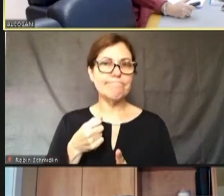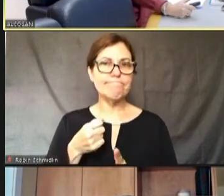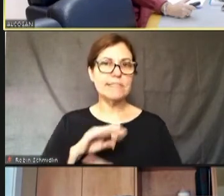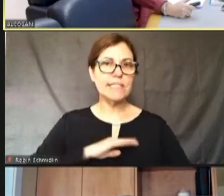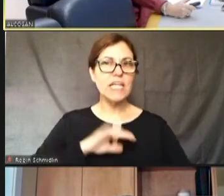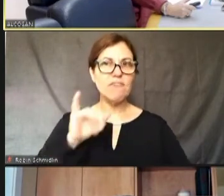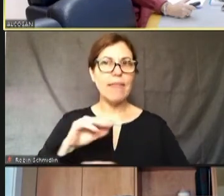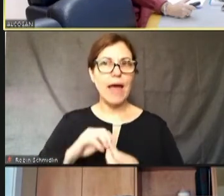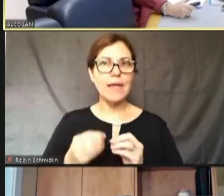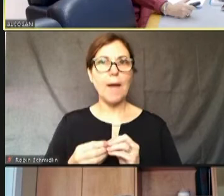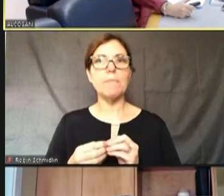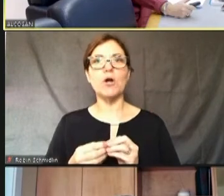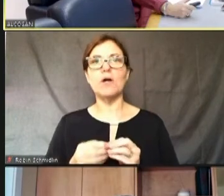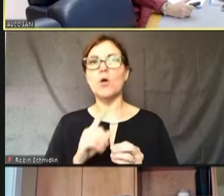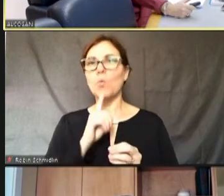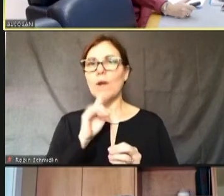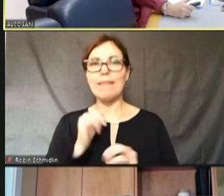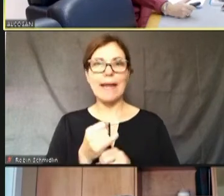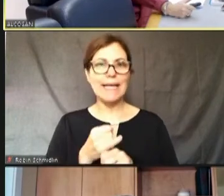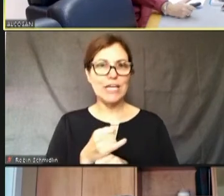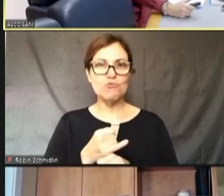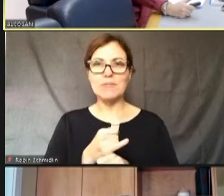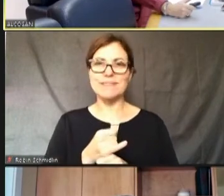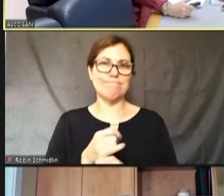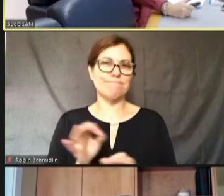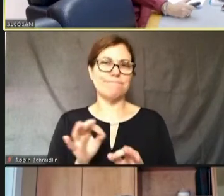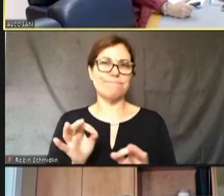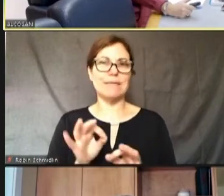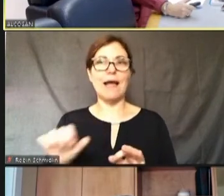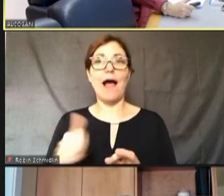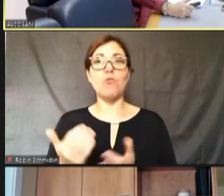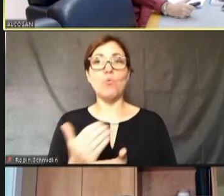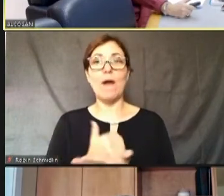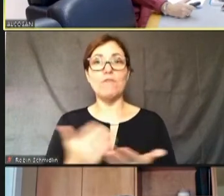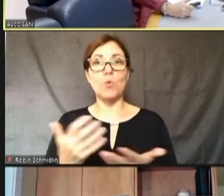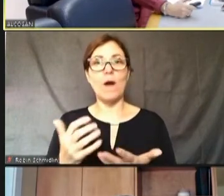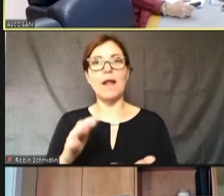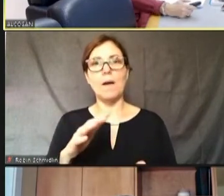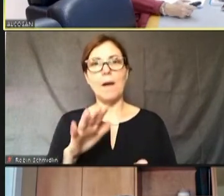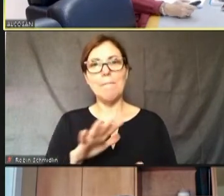non-existent. And then our other revenue is budgeted about